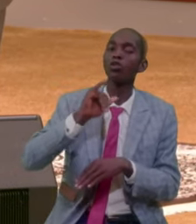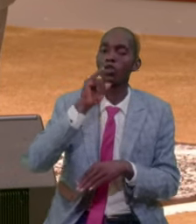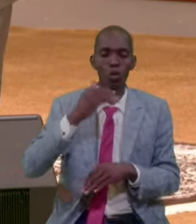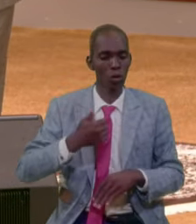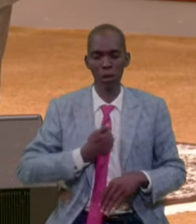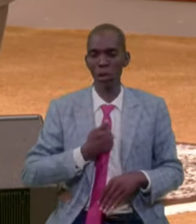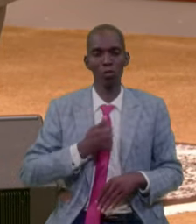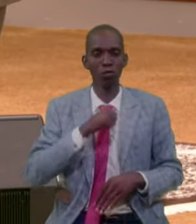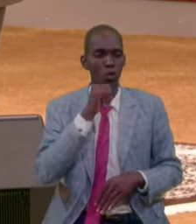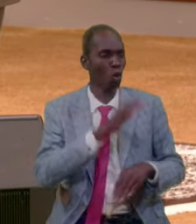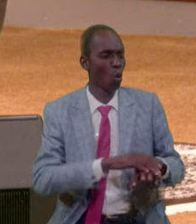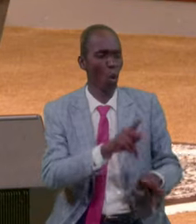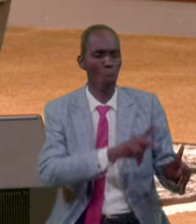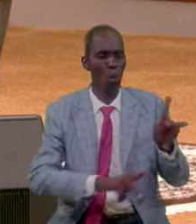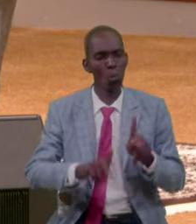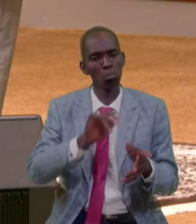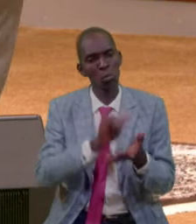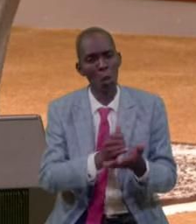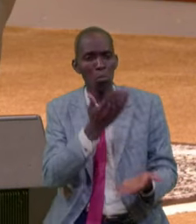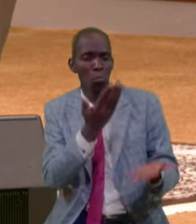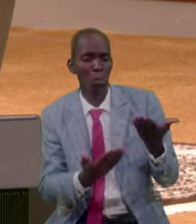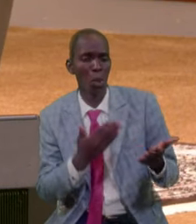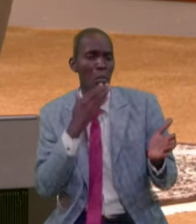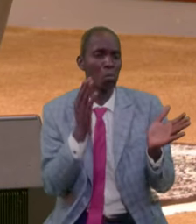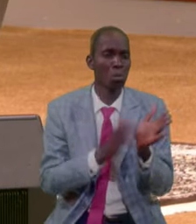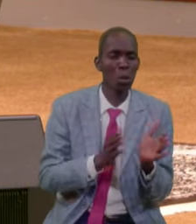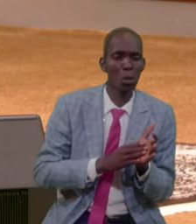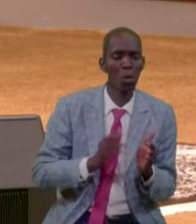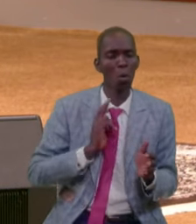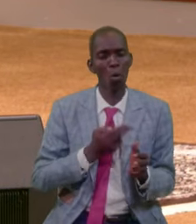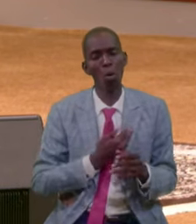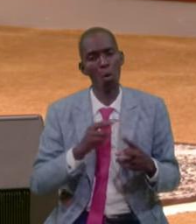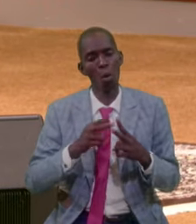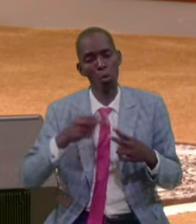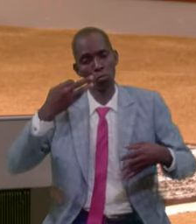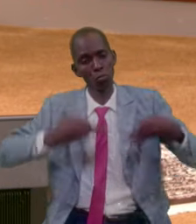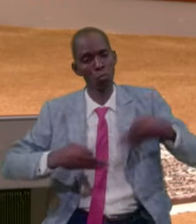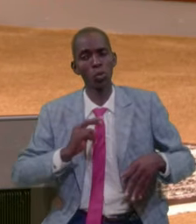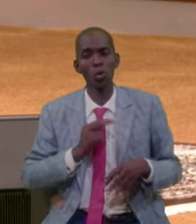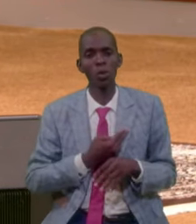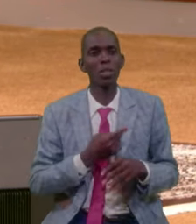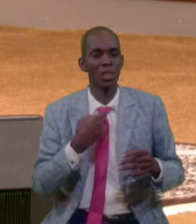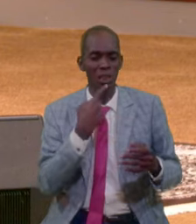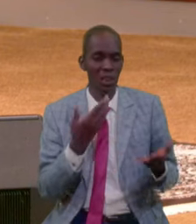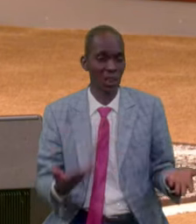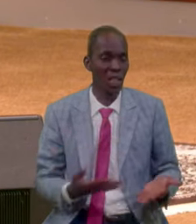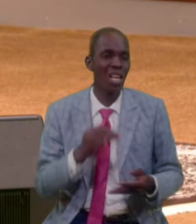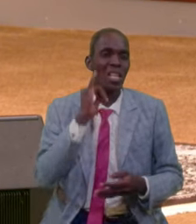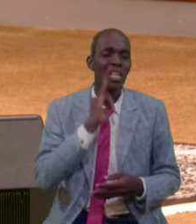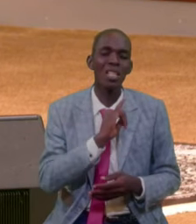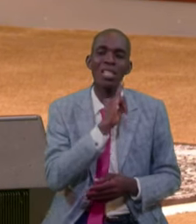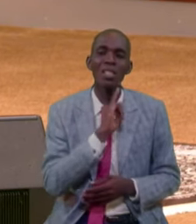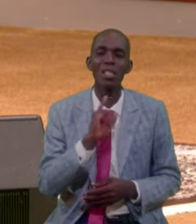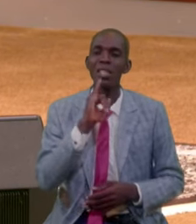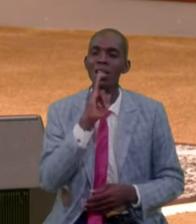either praise us or blame us. But Israel, Israel is an empty vine. He bringeth